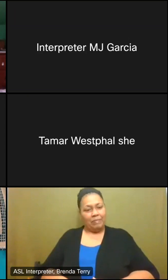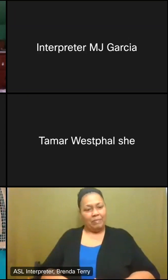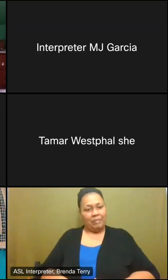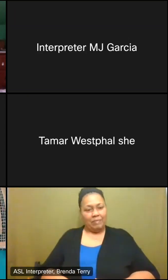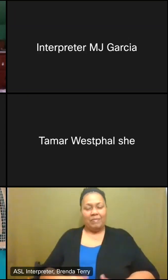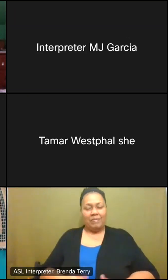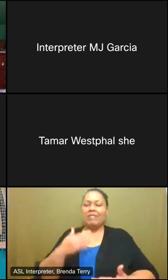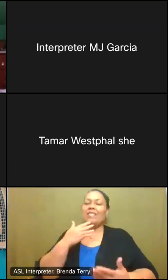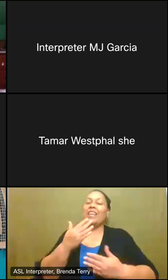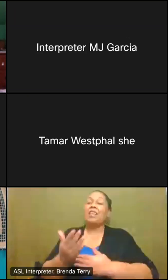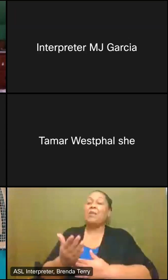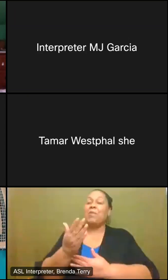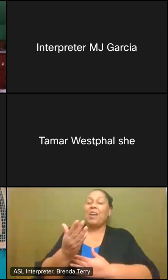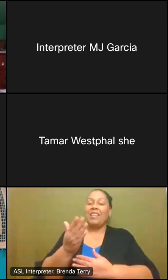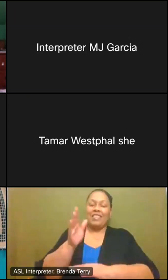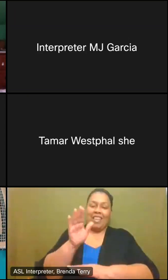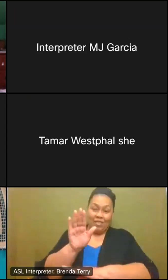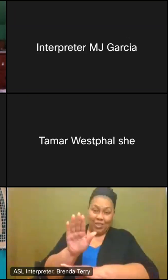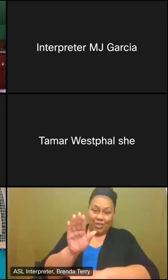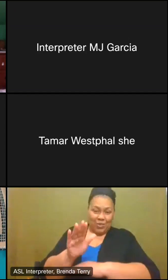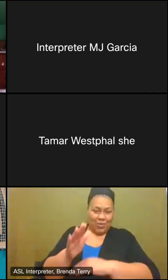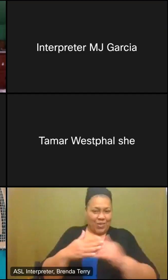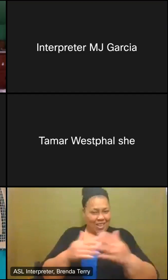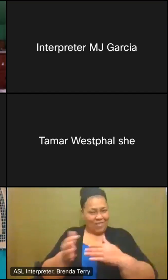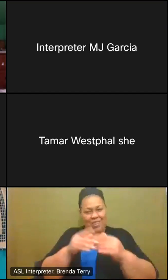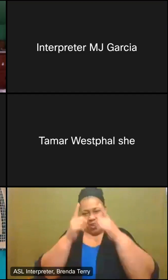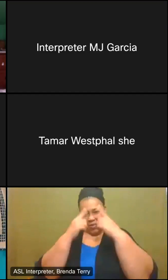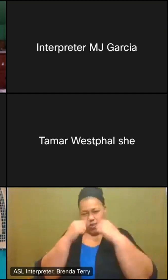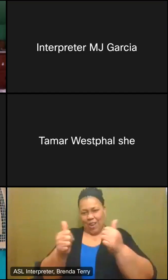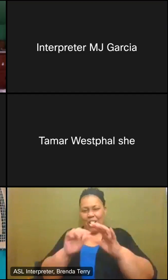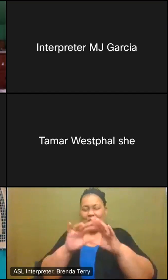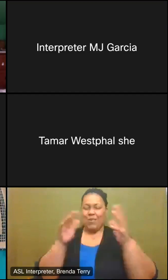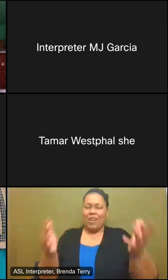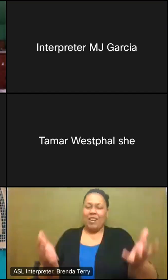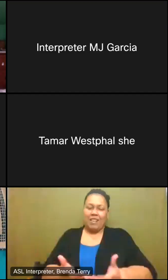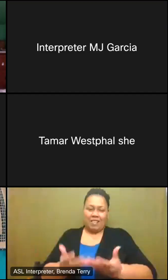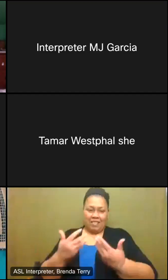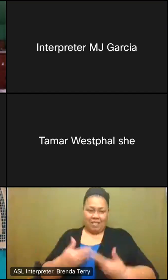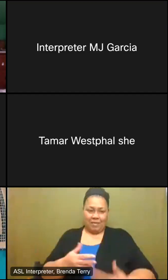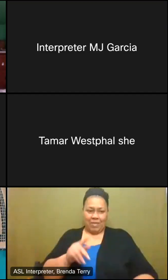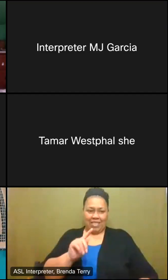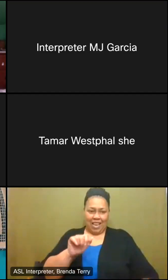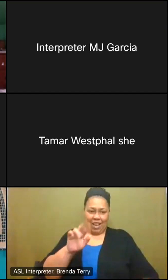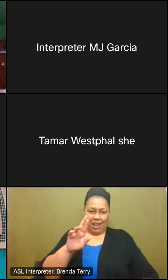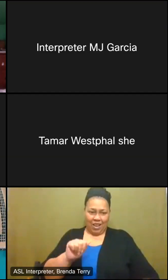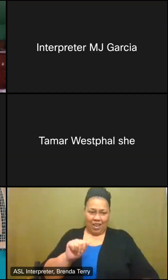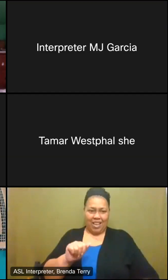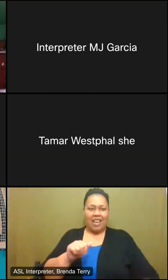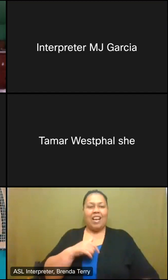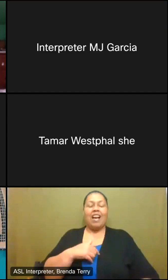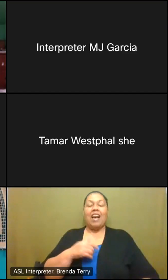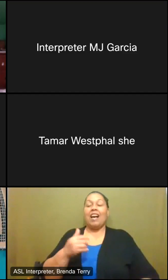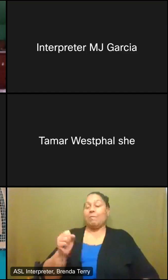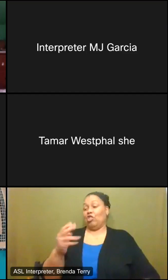So good morning, good afternoon, wherever you are in the world. I am Tiara Springer Love, pronouns